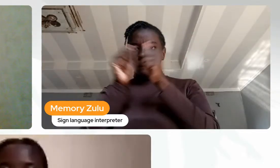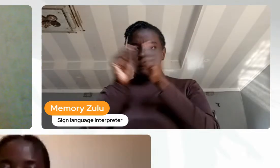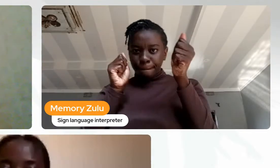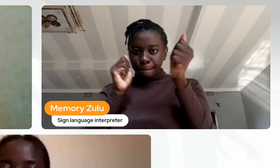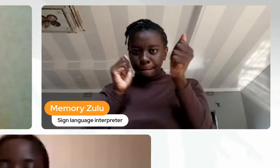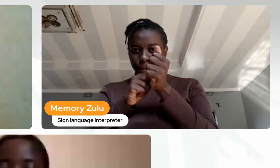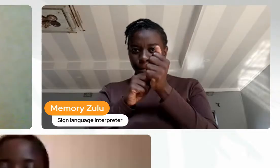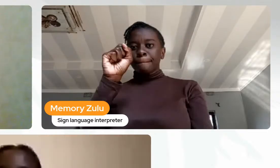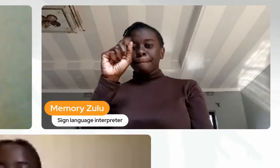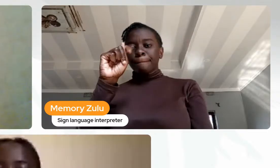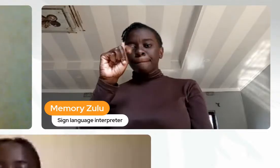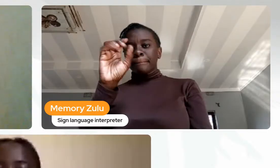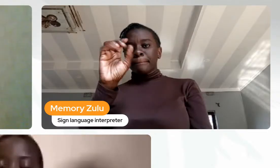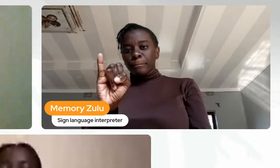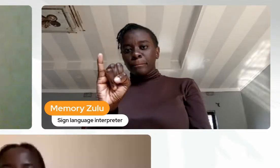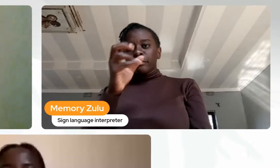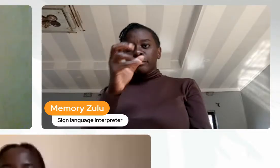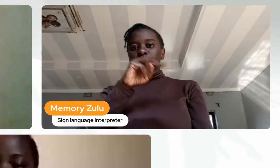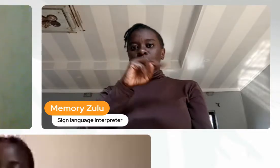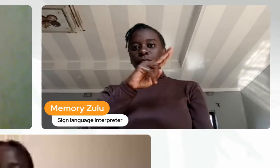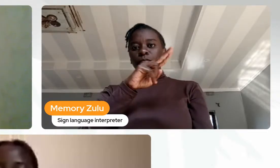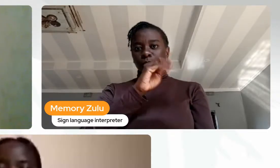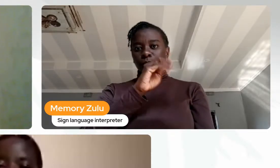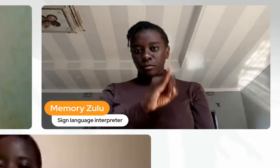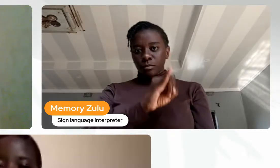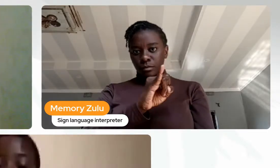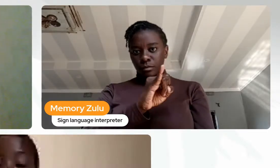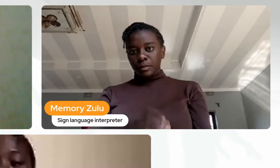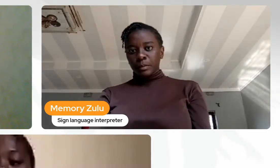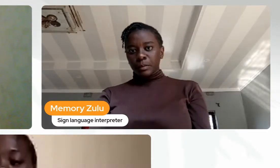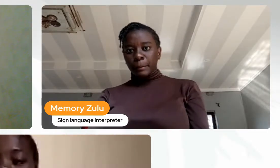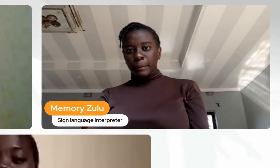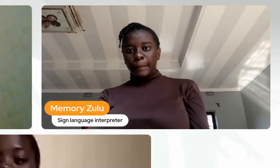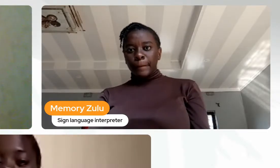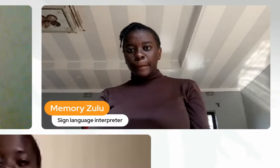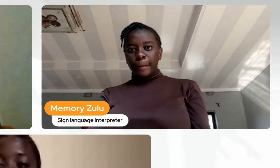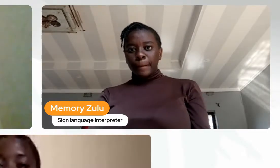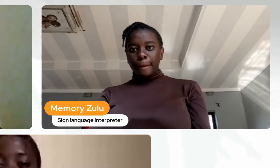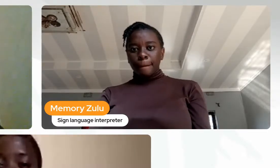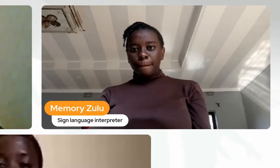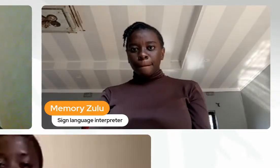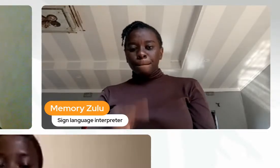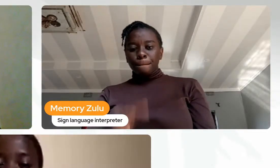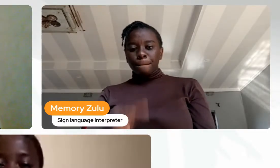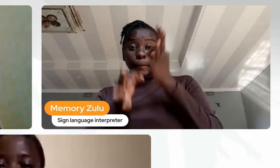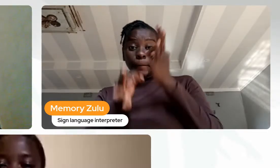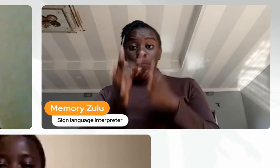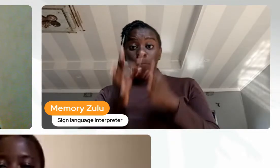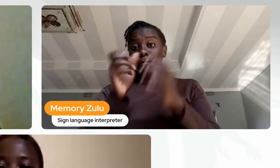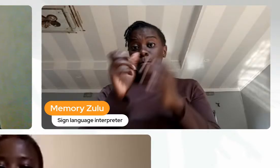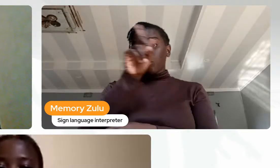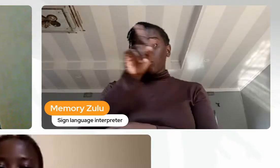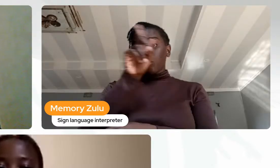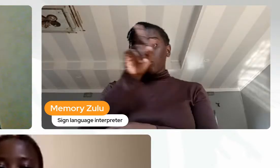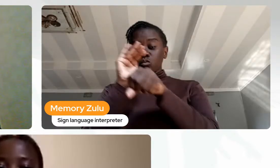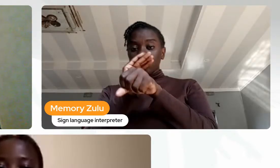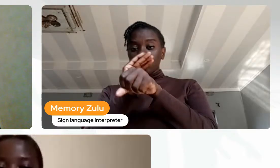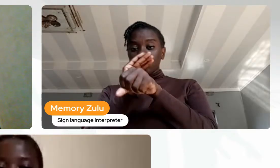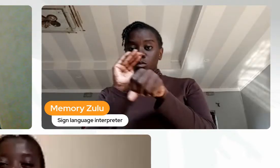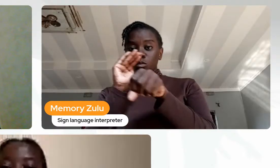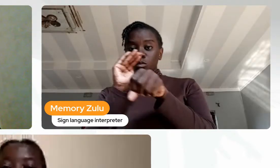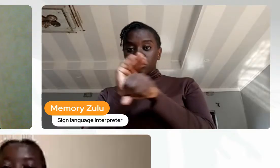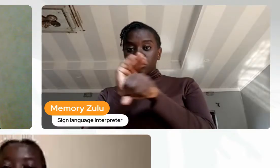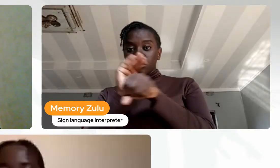have contributions, if you still have questions, this is the time that you can leave them in the comment section as we are concluding with the show.